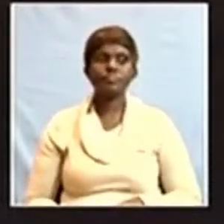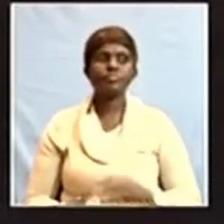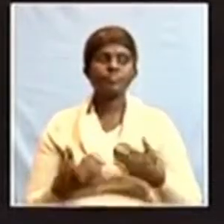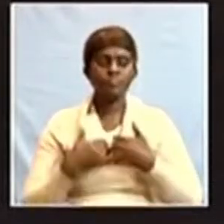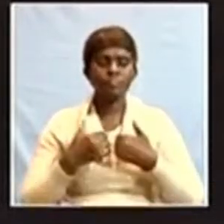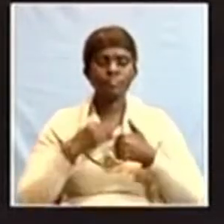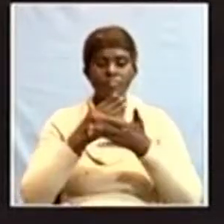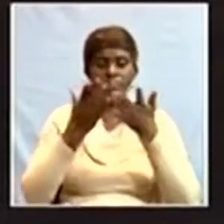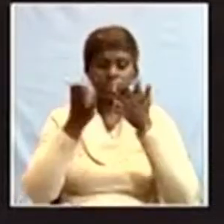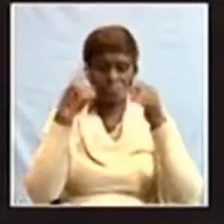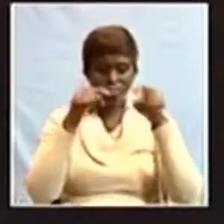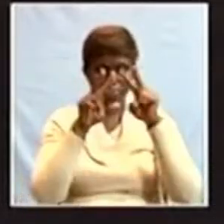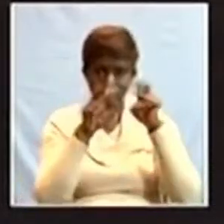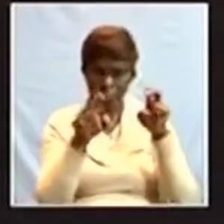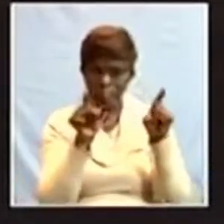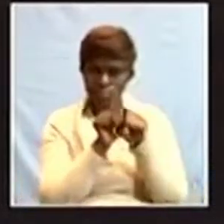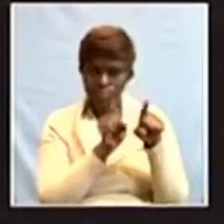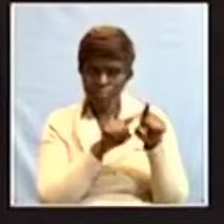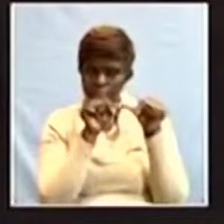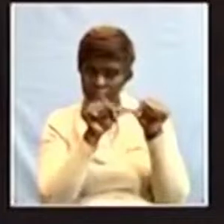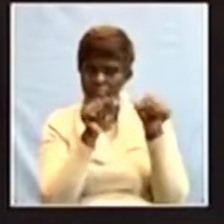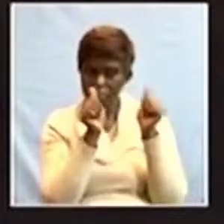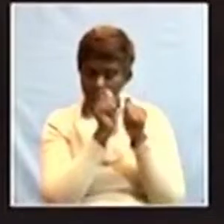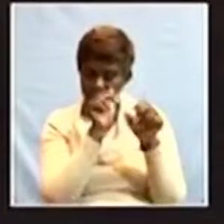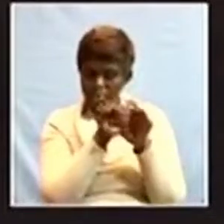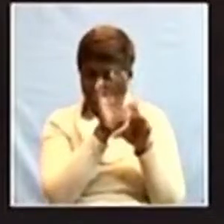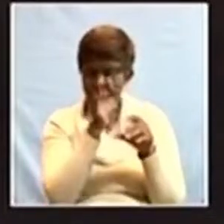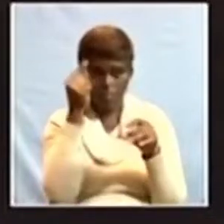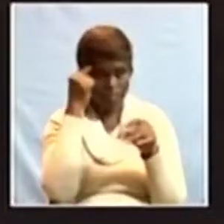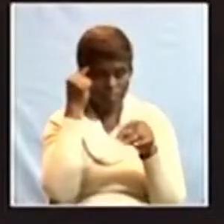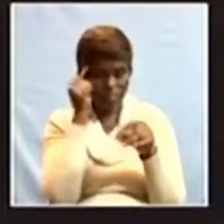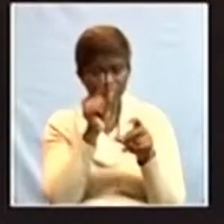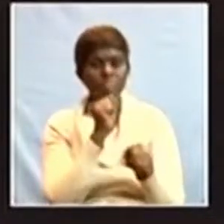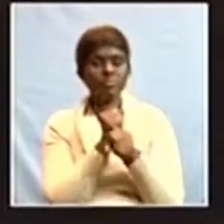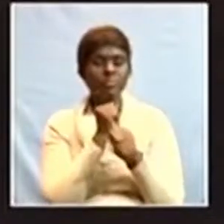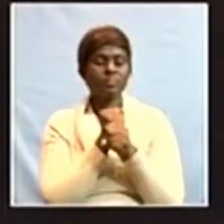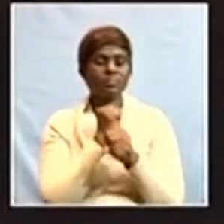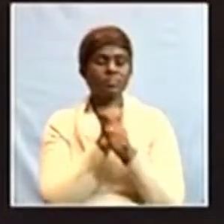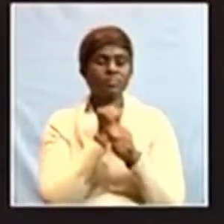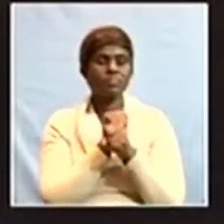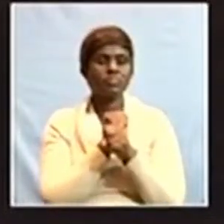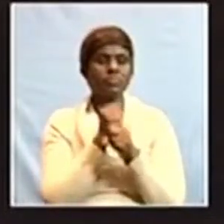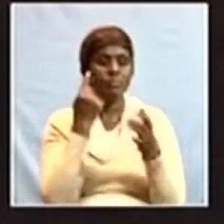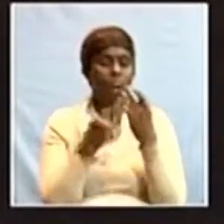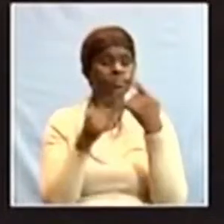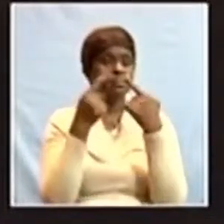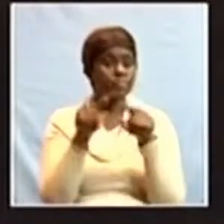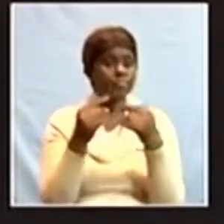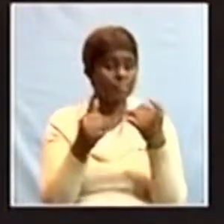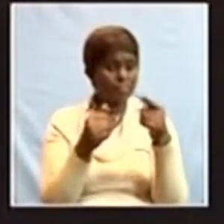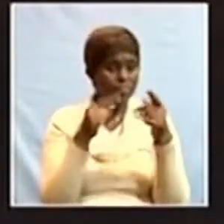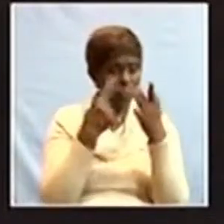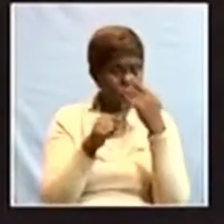taken somewhere for verification, they were still within the ambit of government. So what happened?